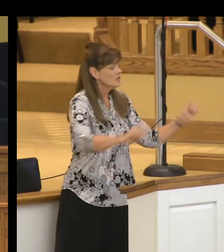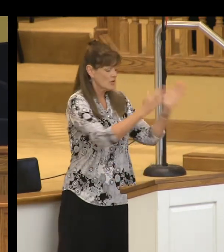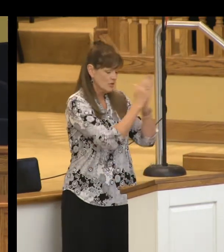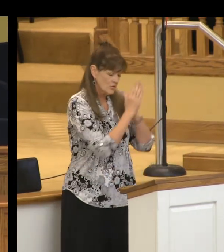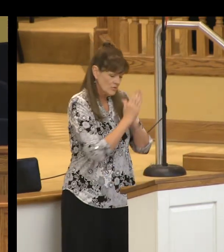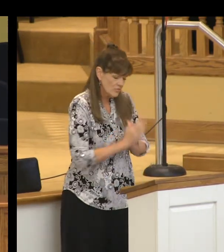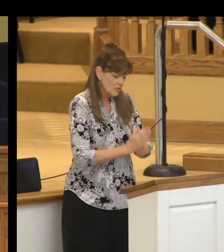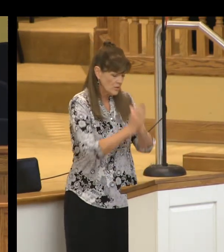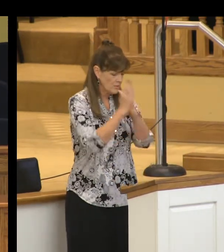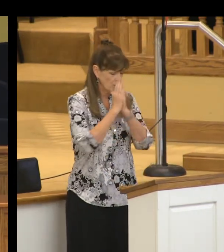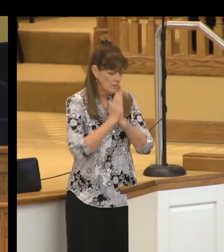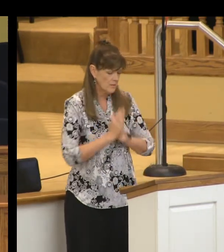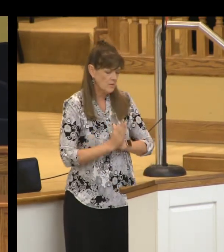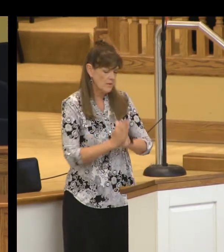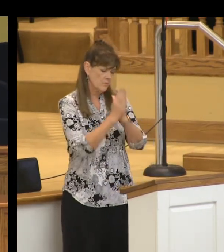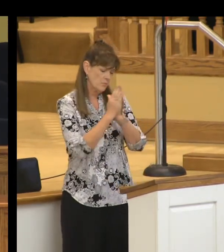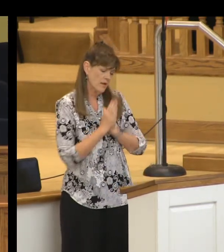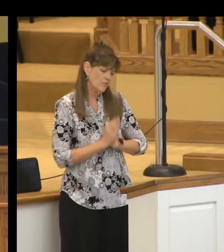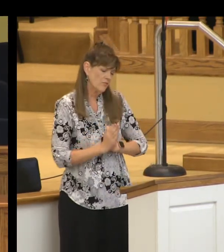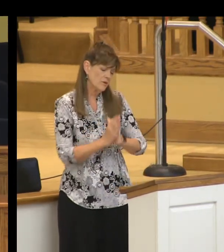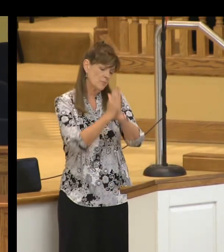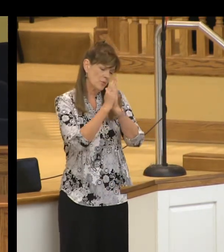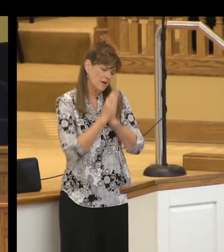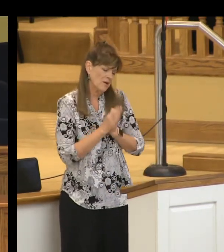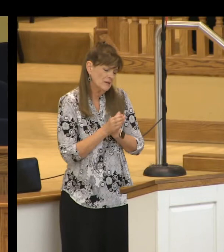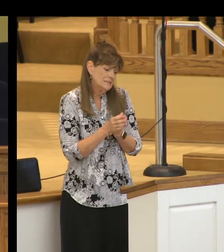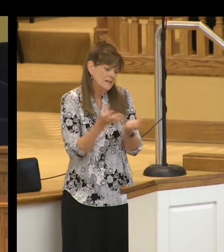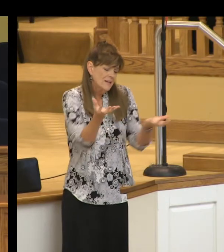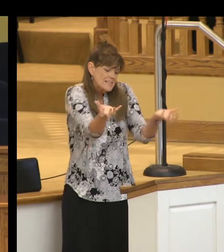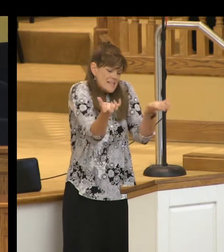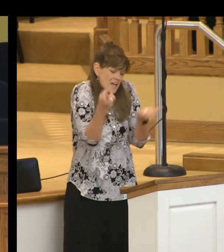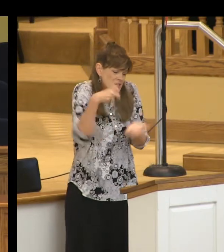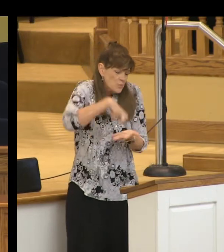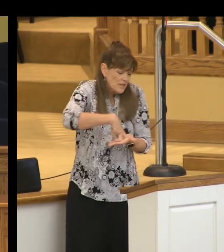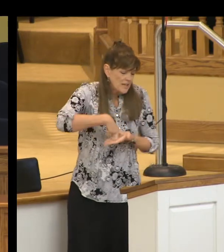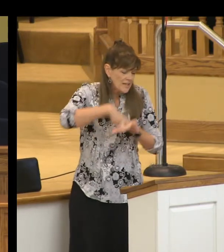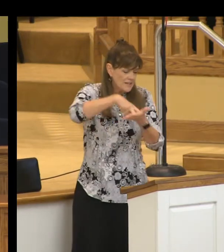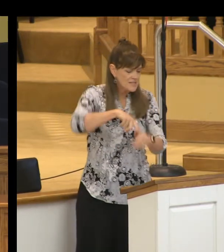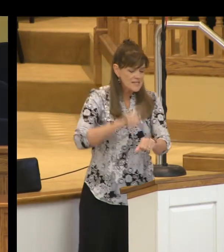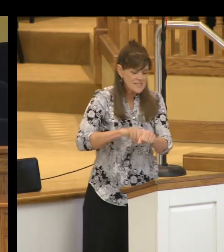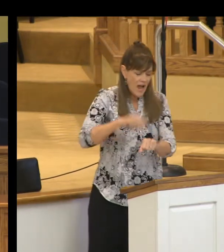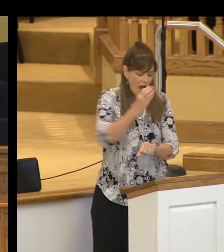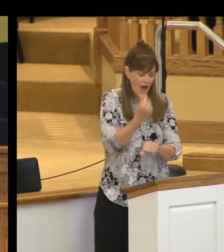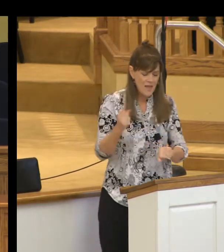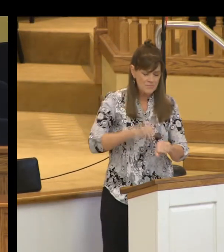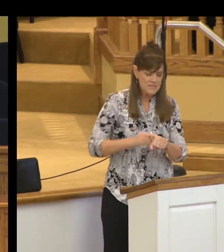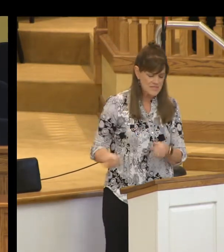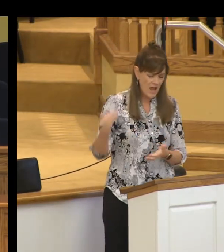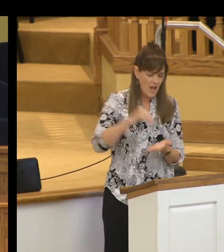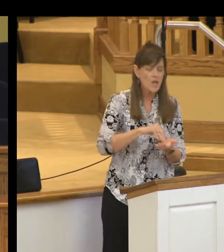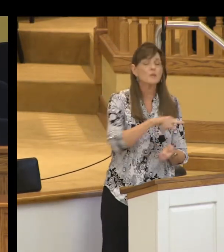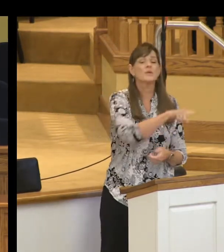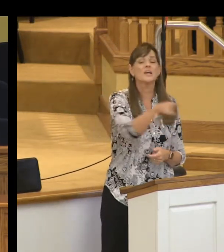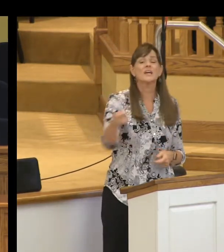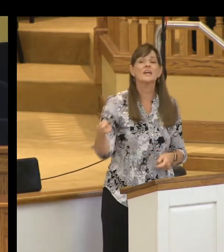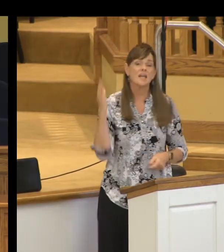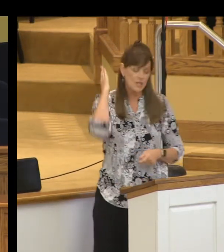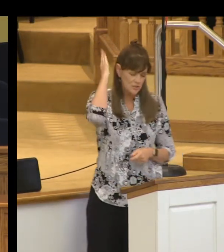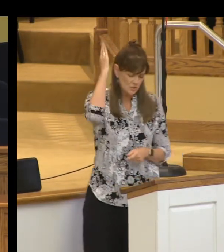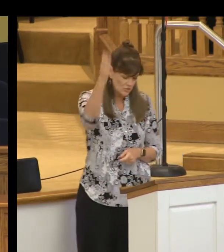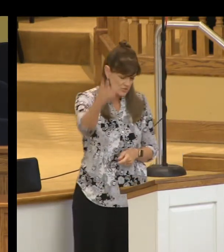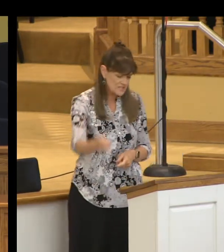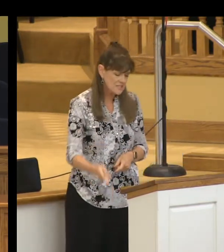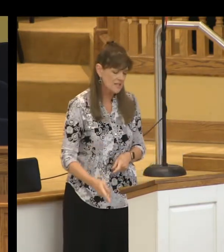cases. From every prayer on desperate knees, time and time